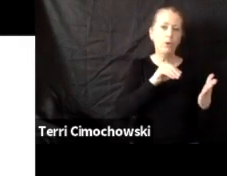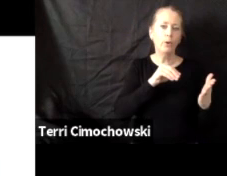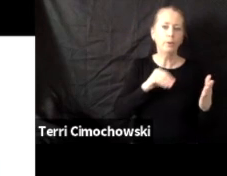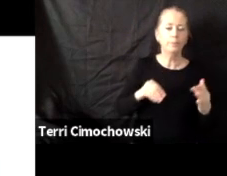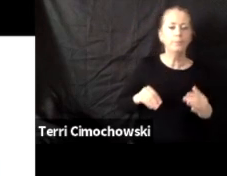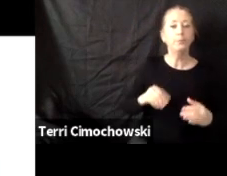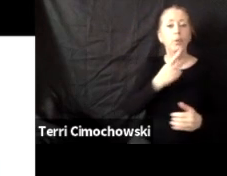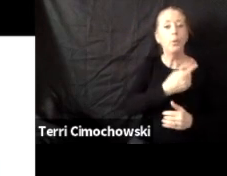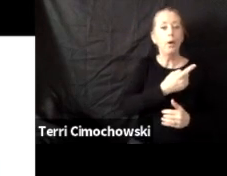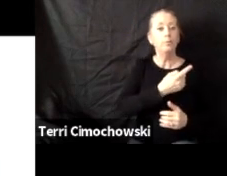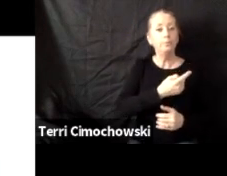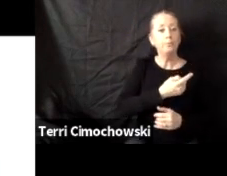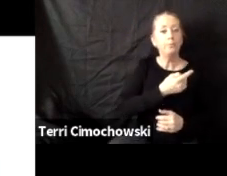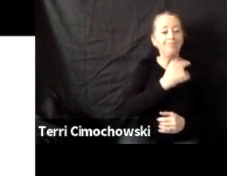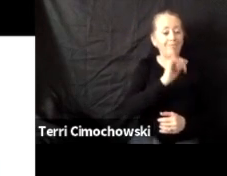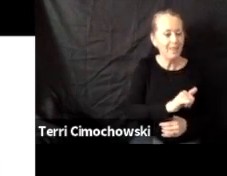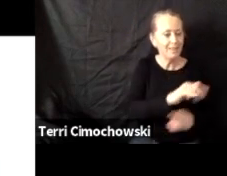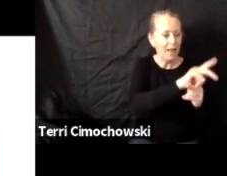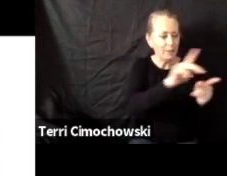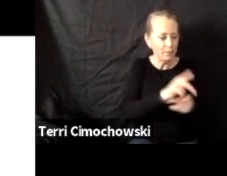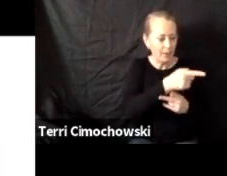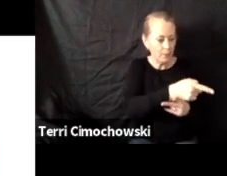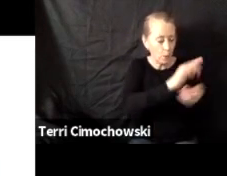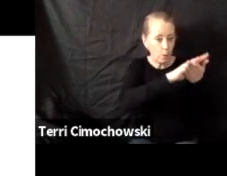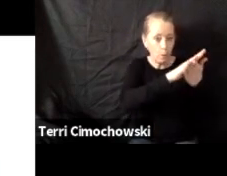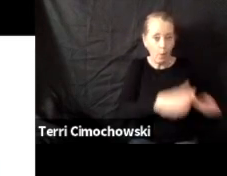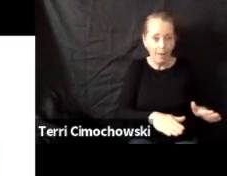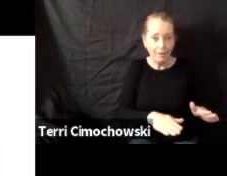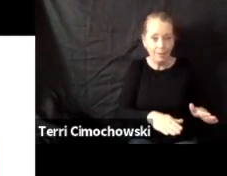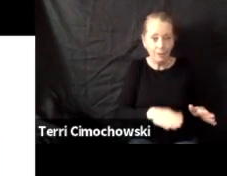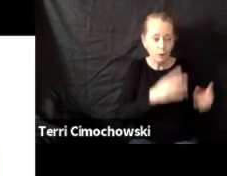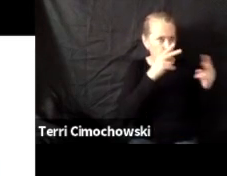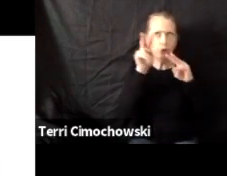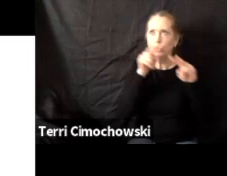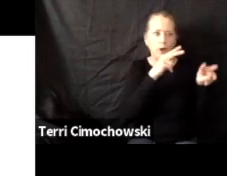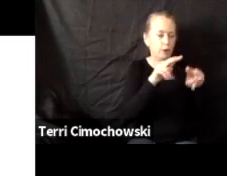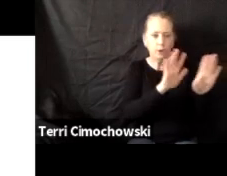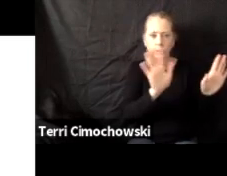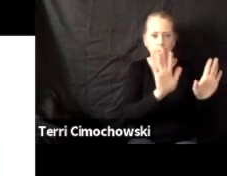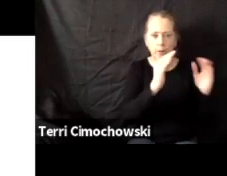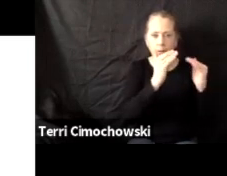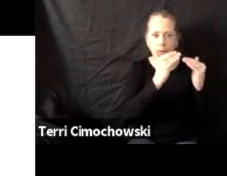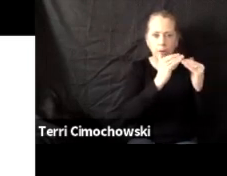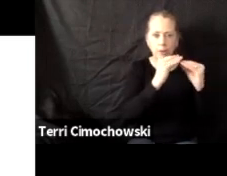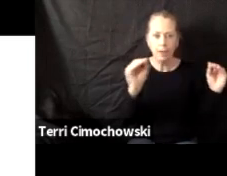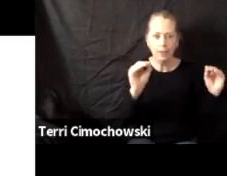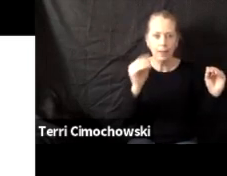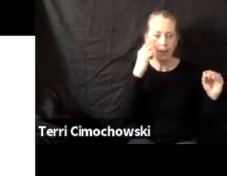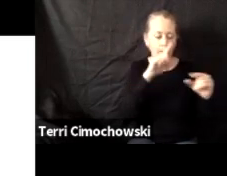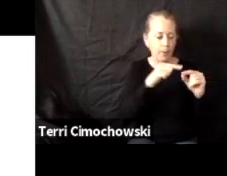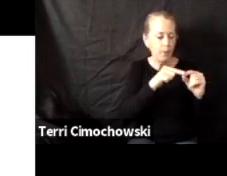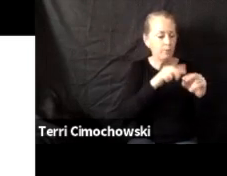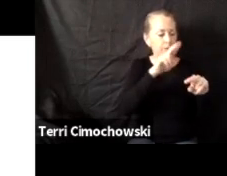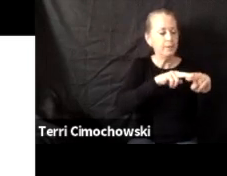So one is your child's learning space quiet without distractions? Thinking about the seating and the lighting of